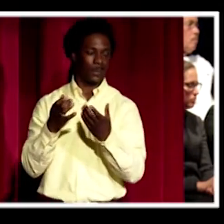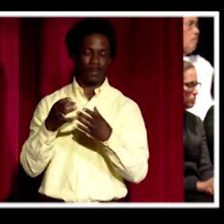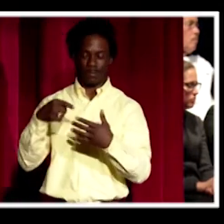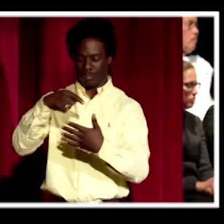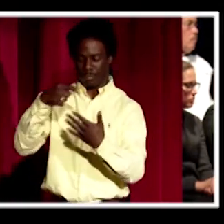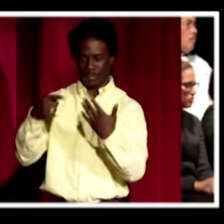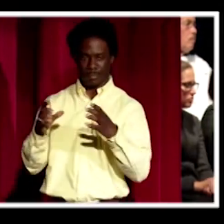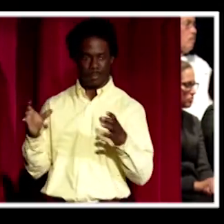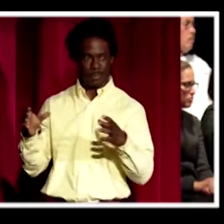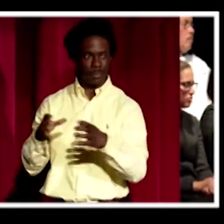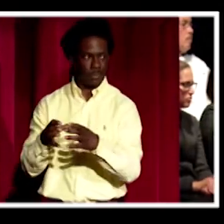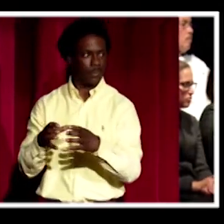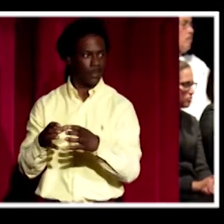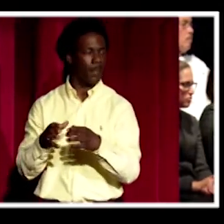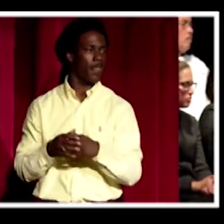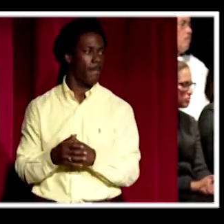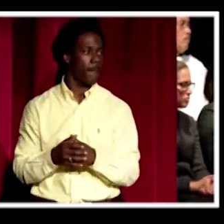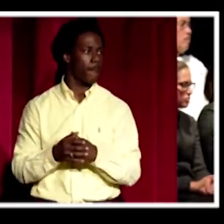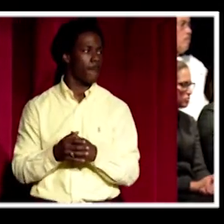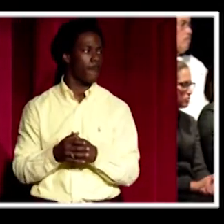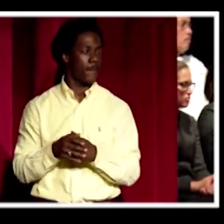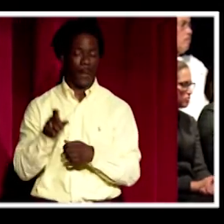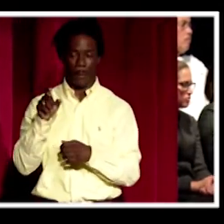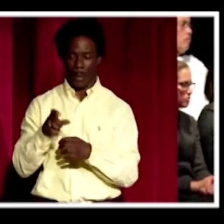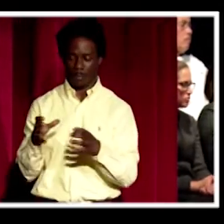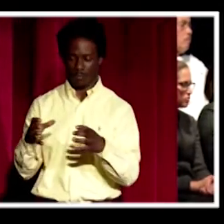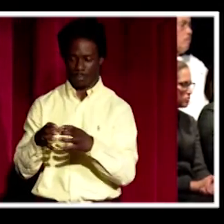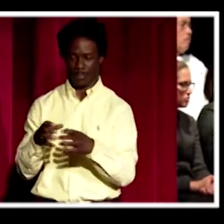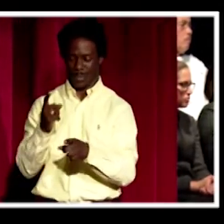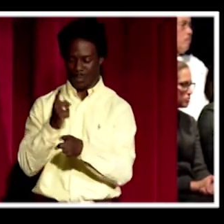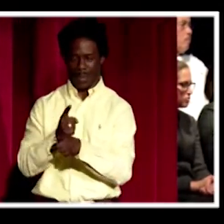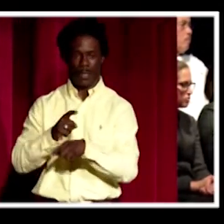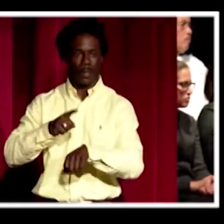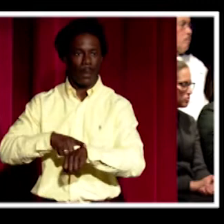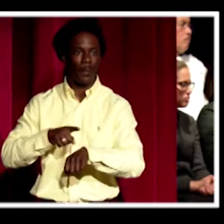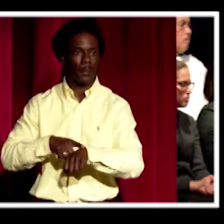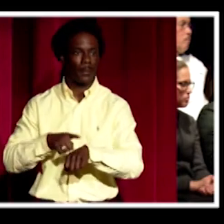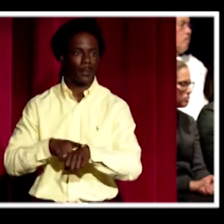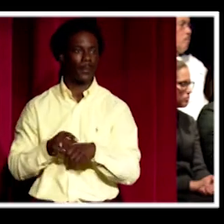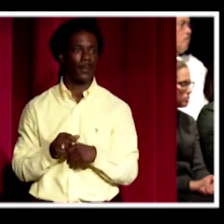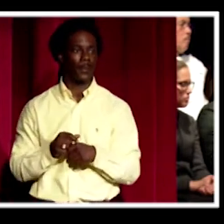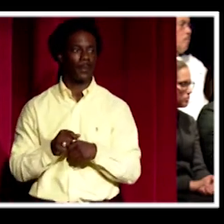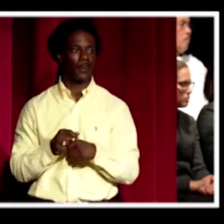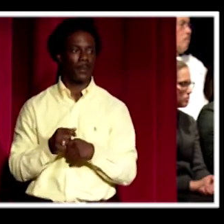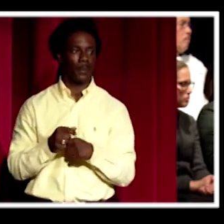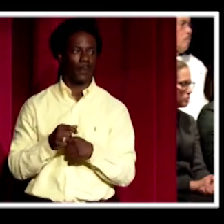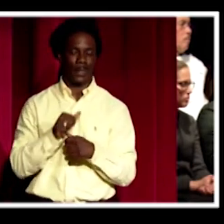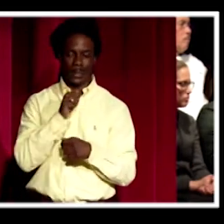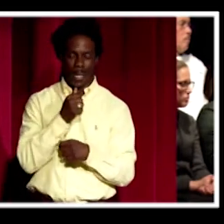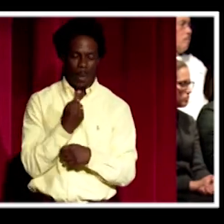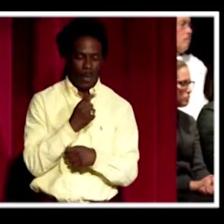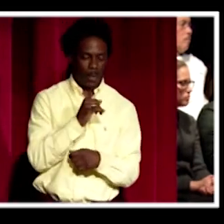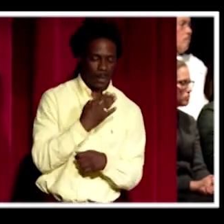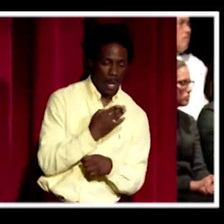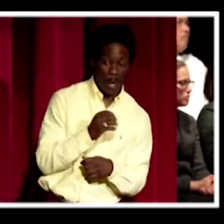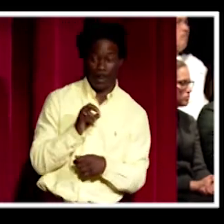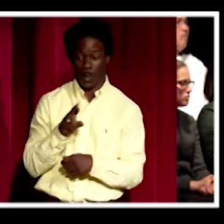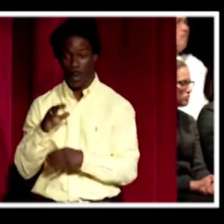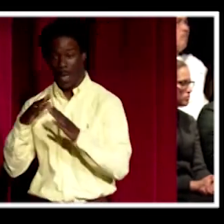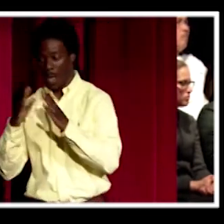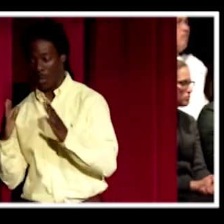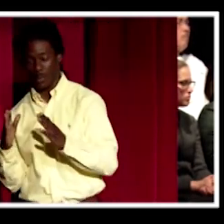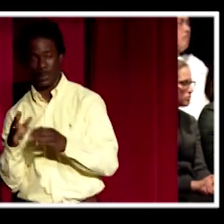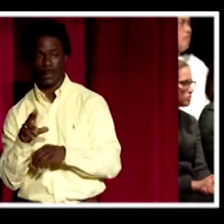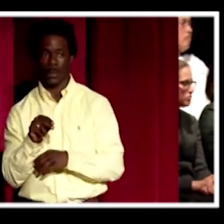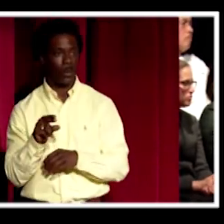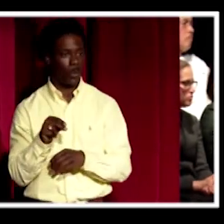come together, and they must come together at the right time. It's not jobs or housing we're talking